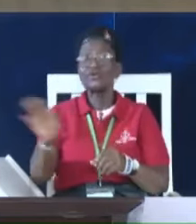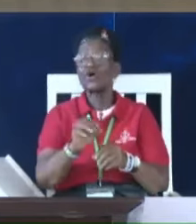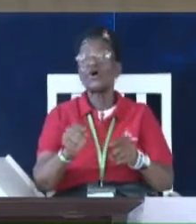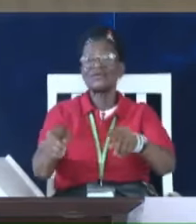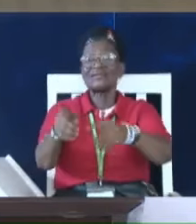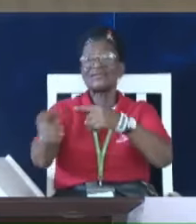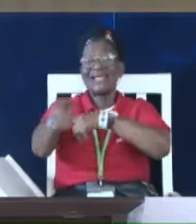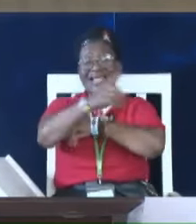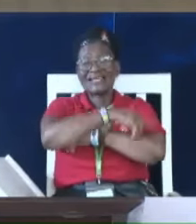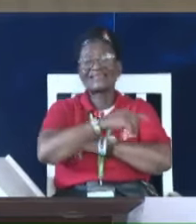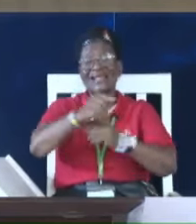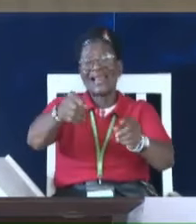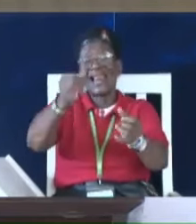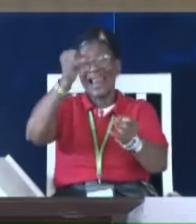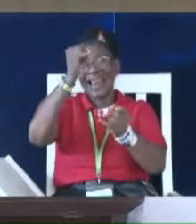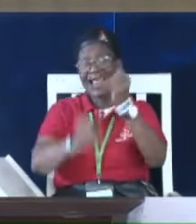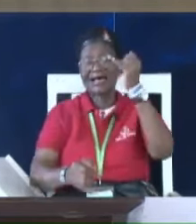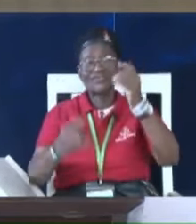1,000 years.